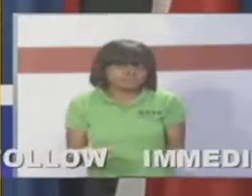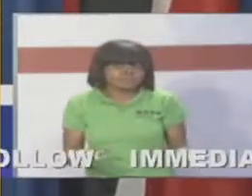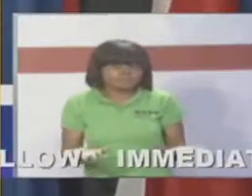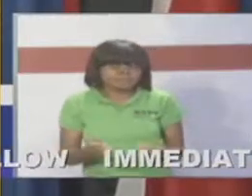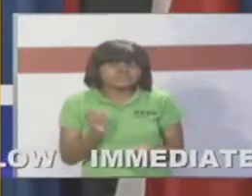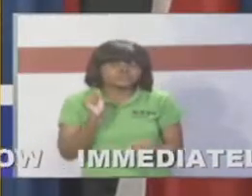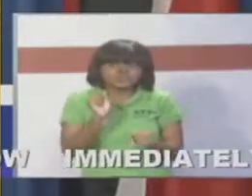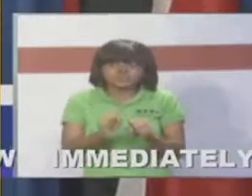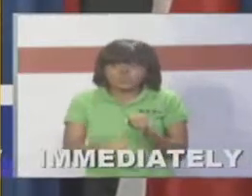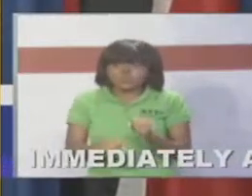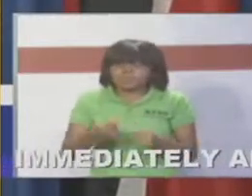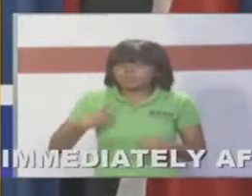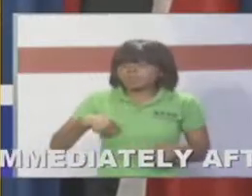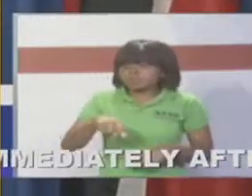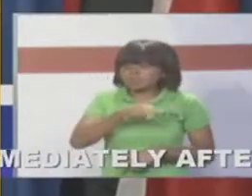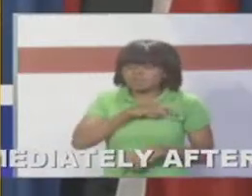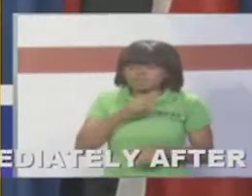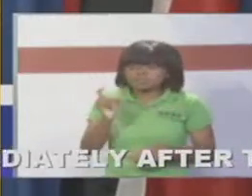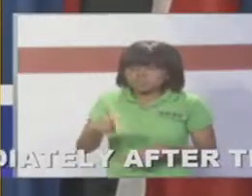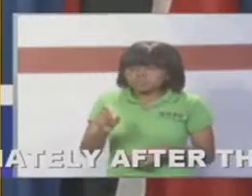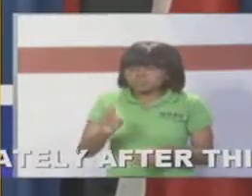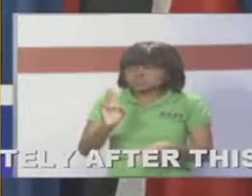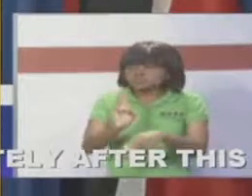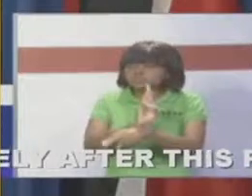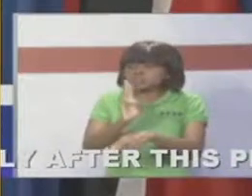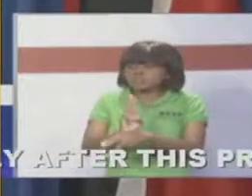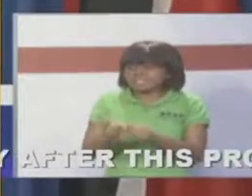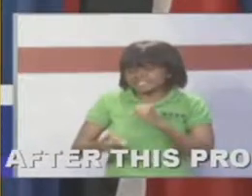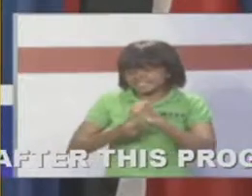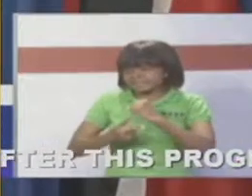invested in largely